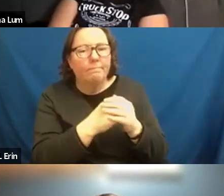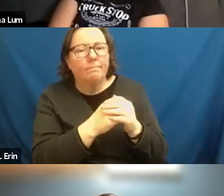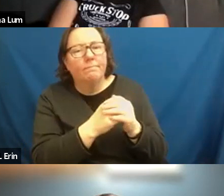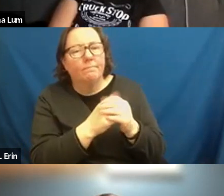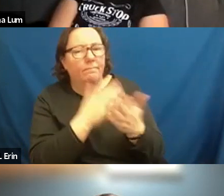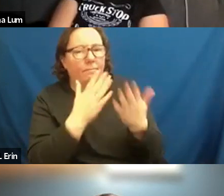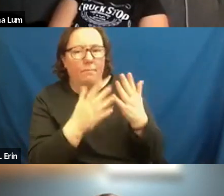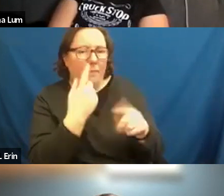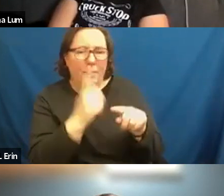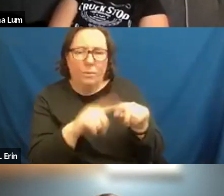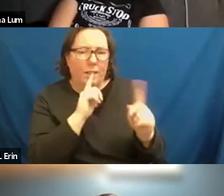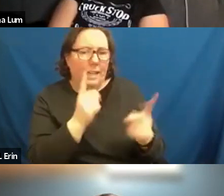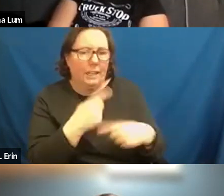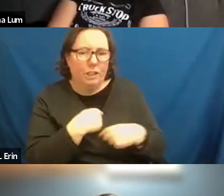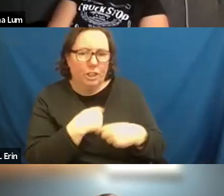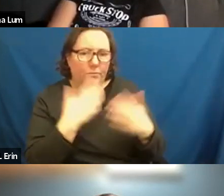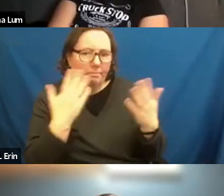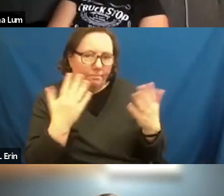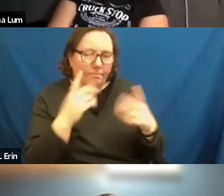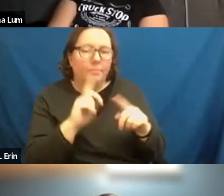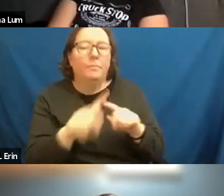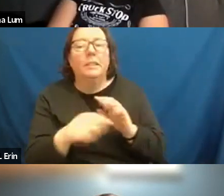you may be able to answer, but